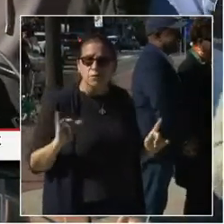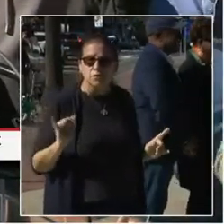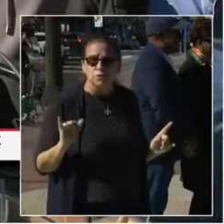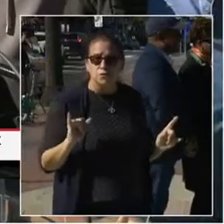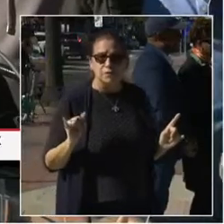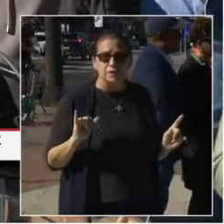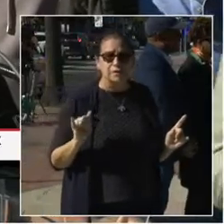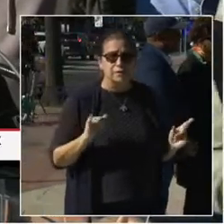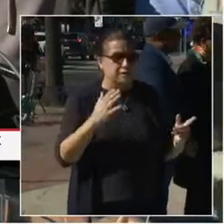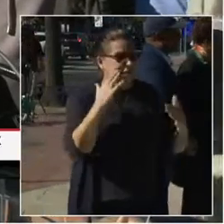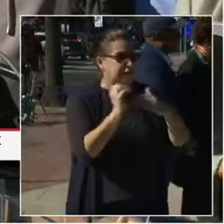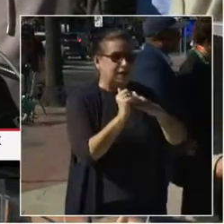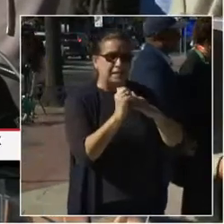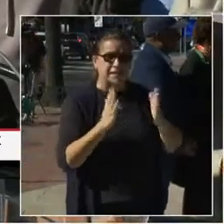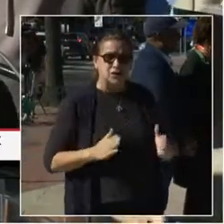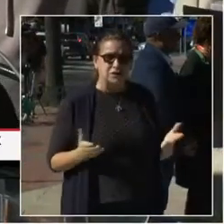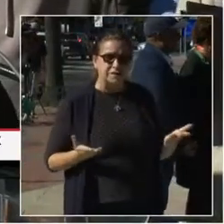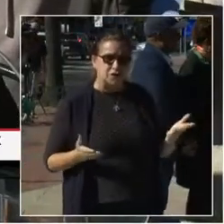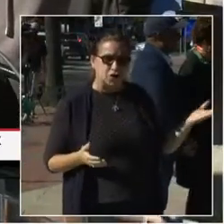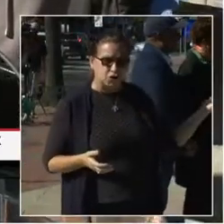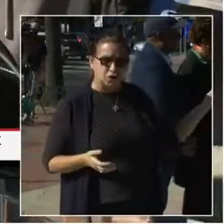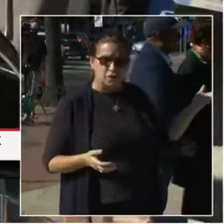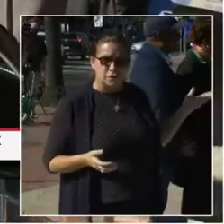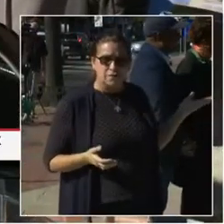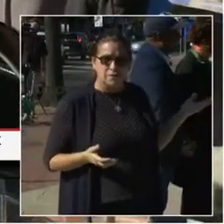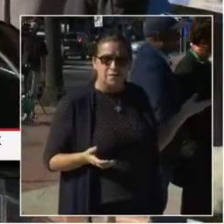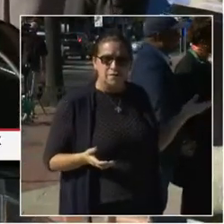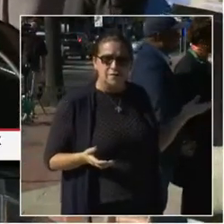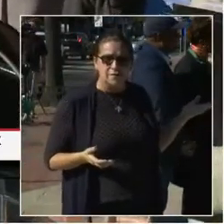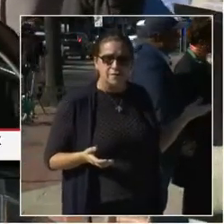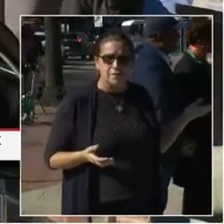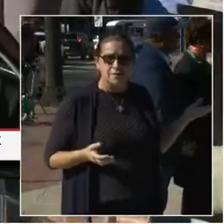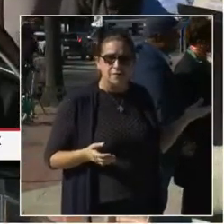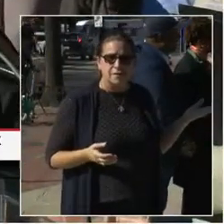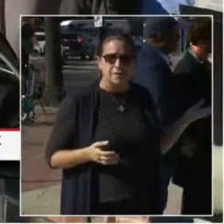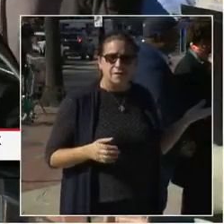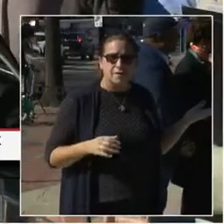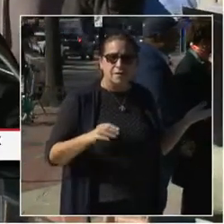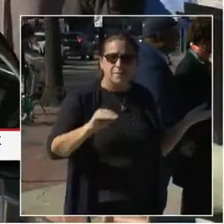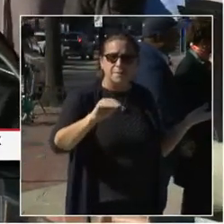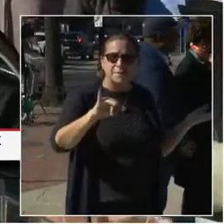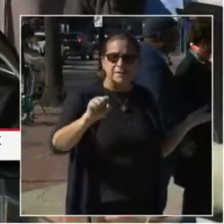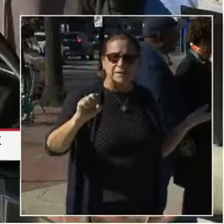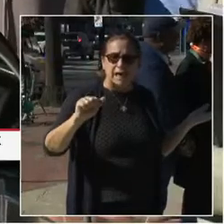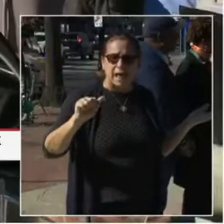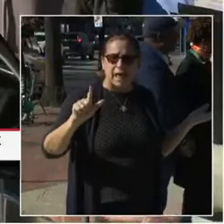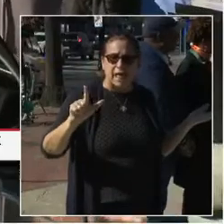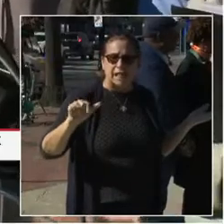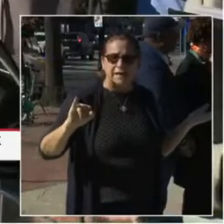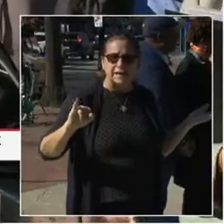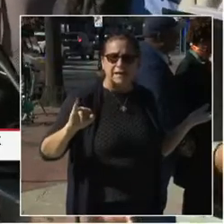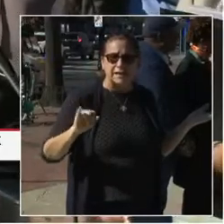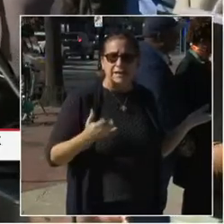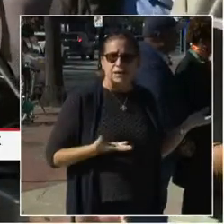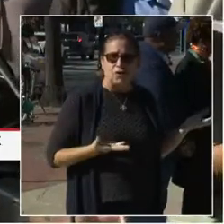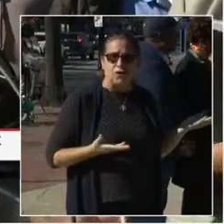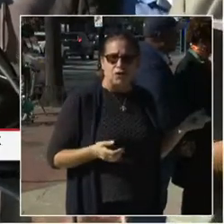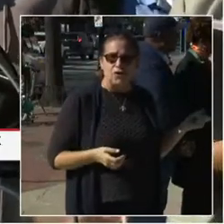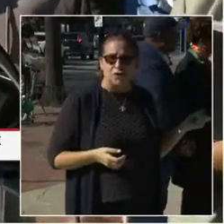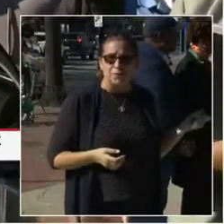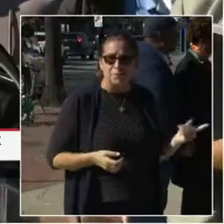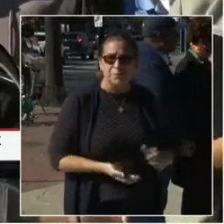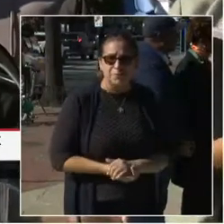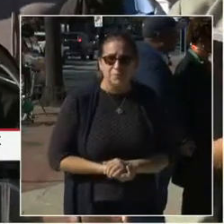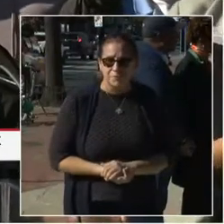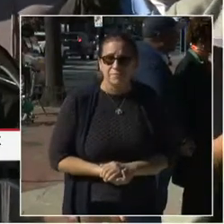as this. And so I'm going to turn the mic over to my brother. There's been so many things